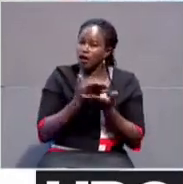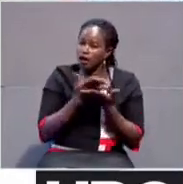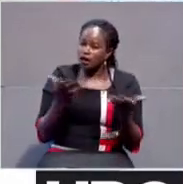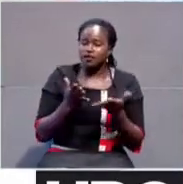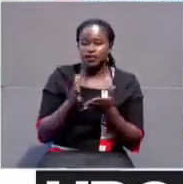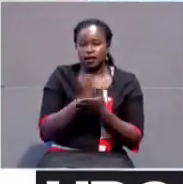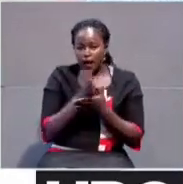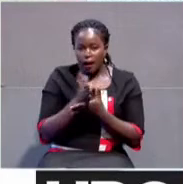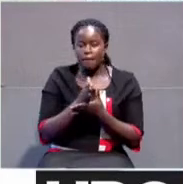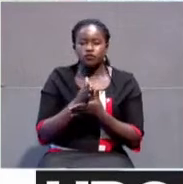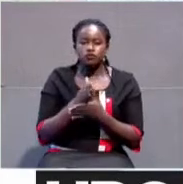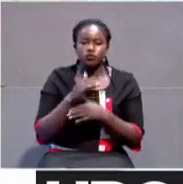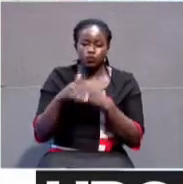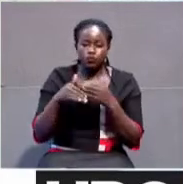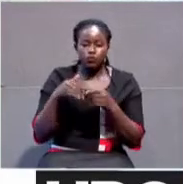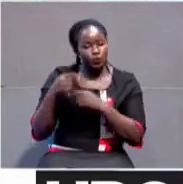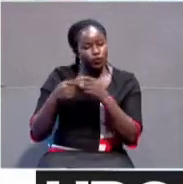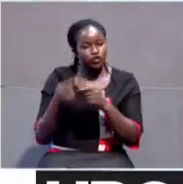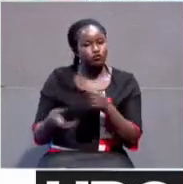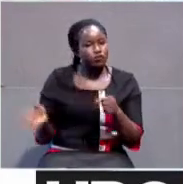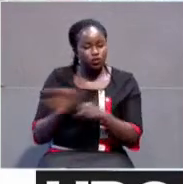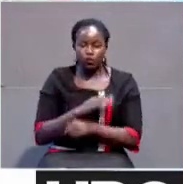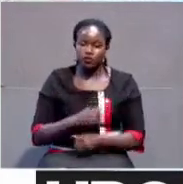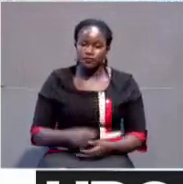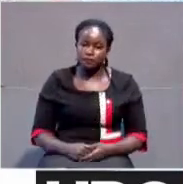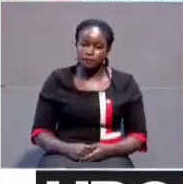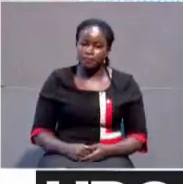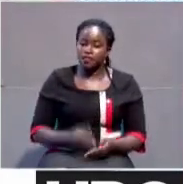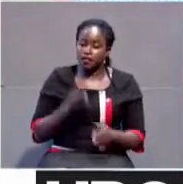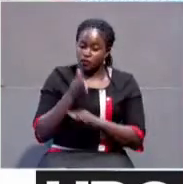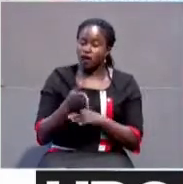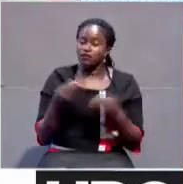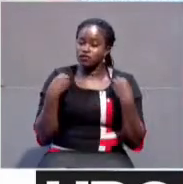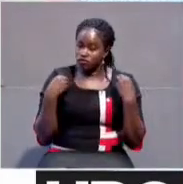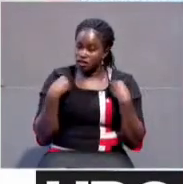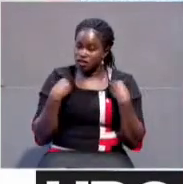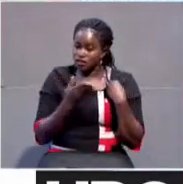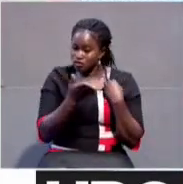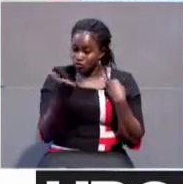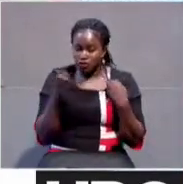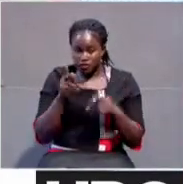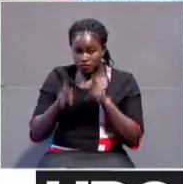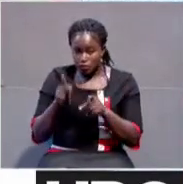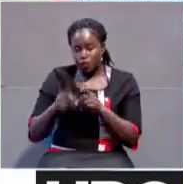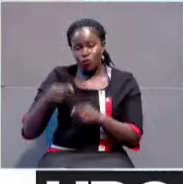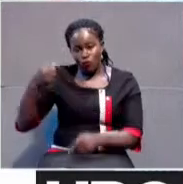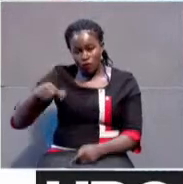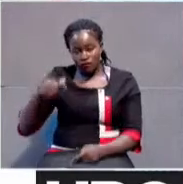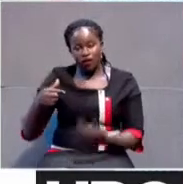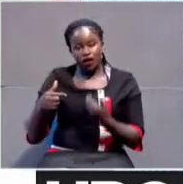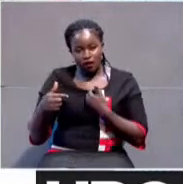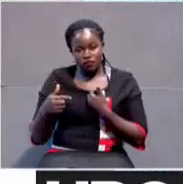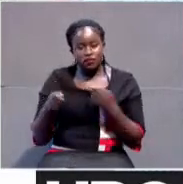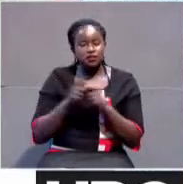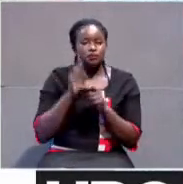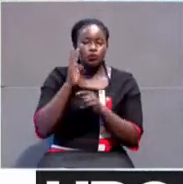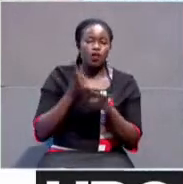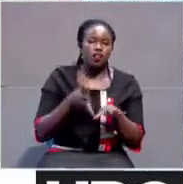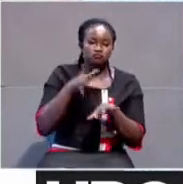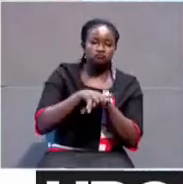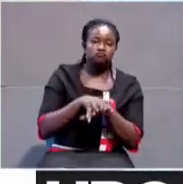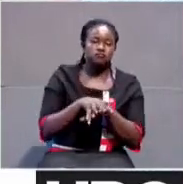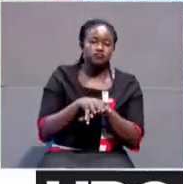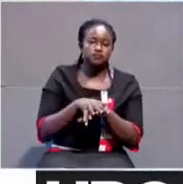is covered. And after this training, those who qualify will actually be integrated in the UPDF so